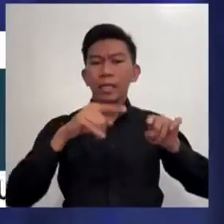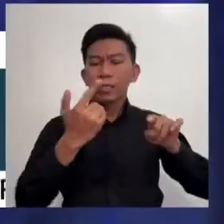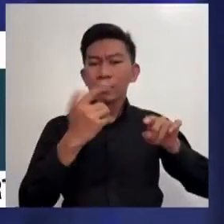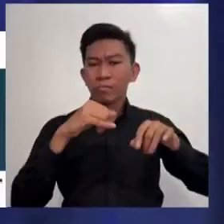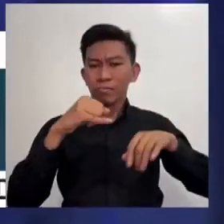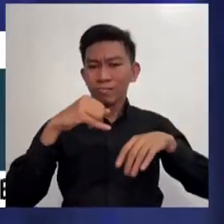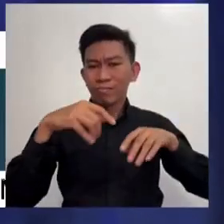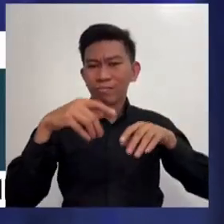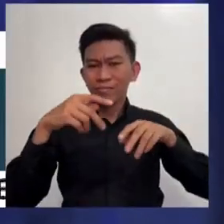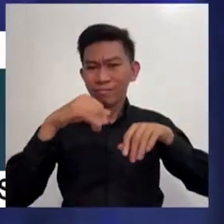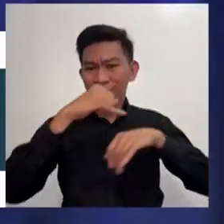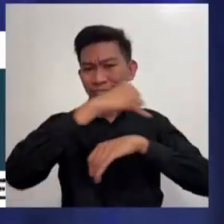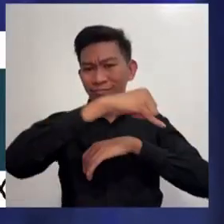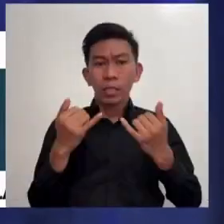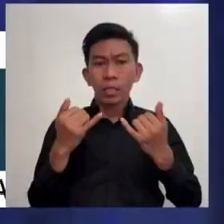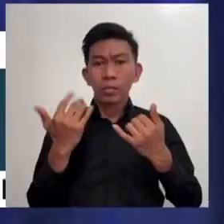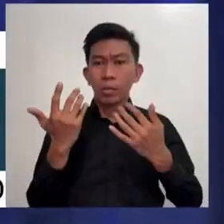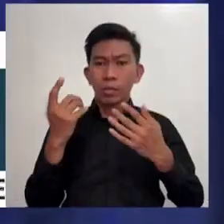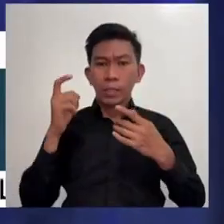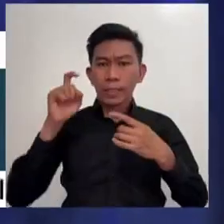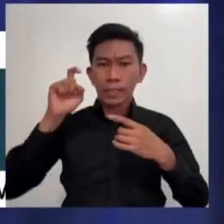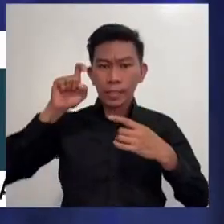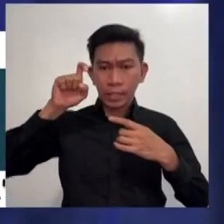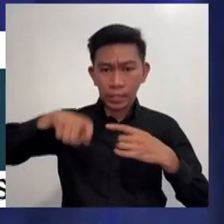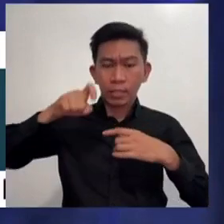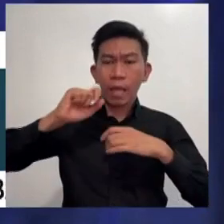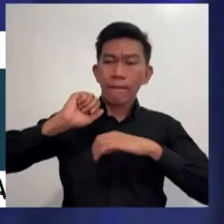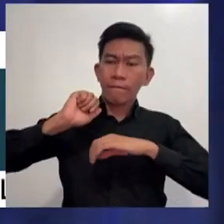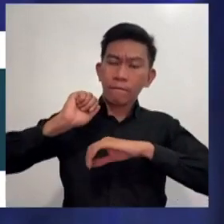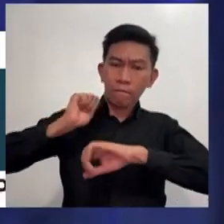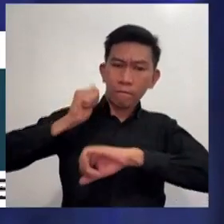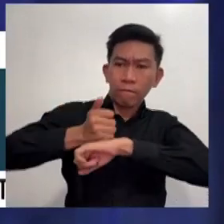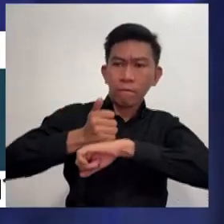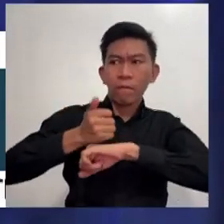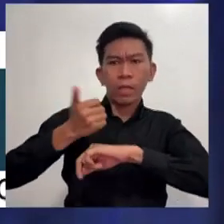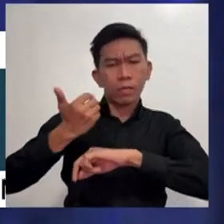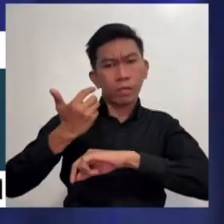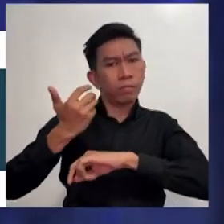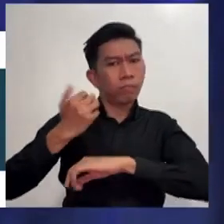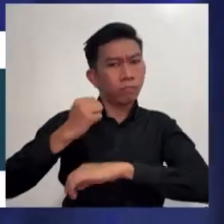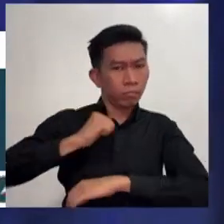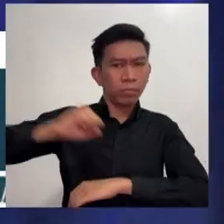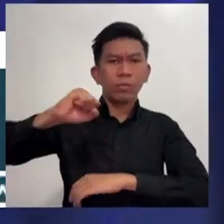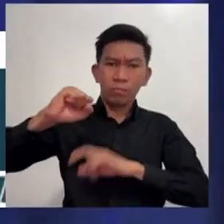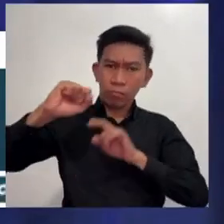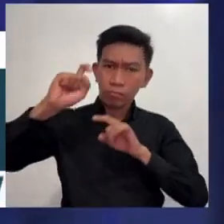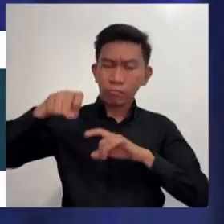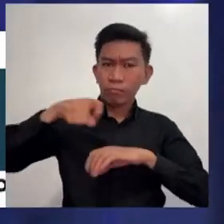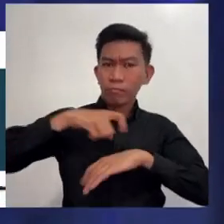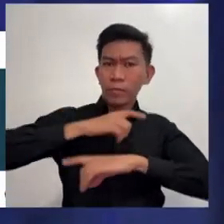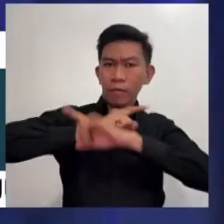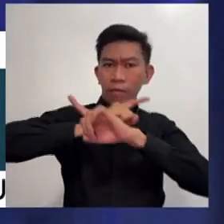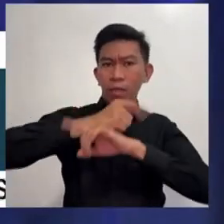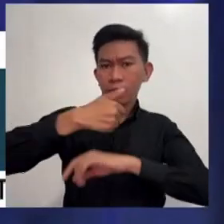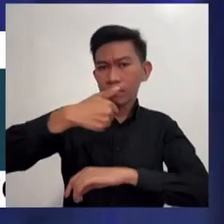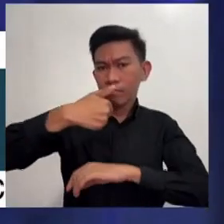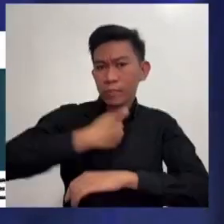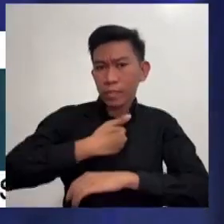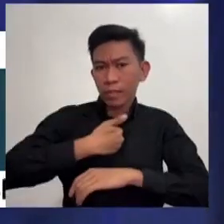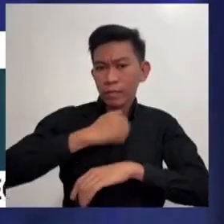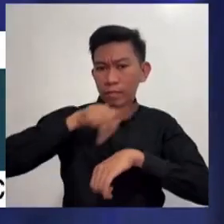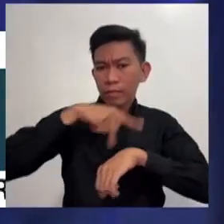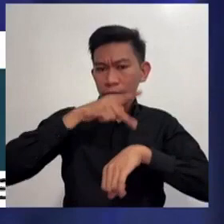kahit ng ating credible detag ng ating kakayahan na ipagtanggol ang ating sarili ay sarili nating